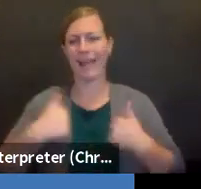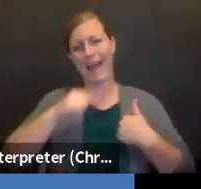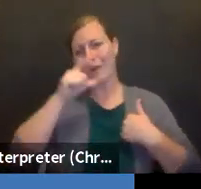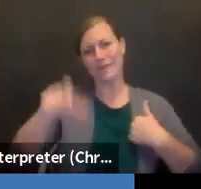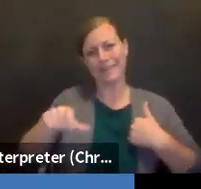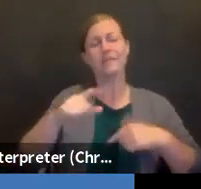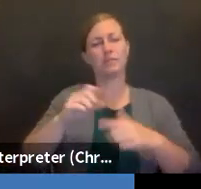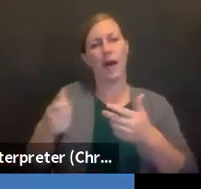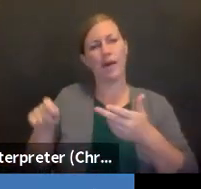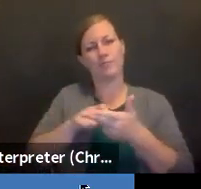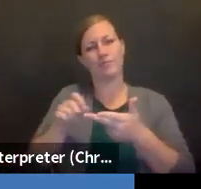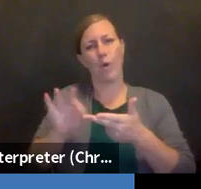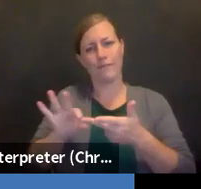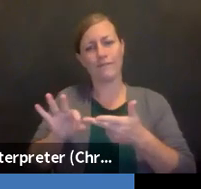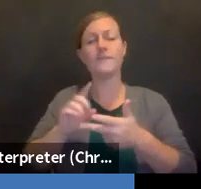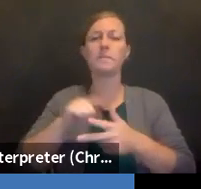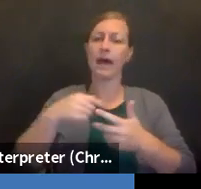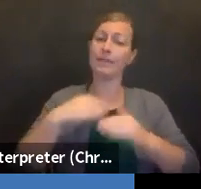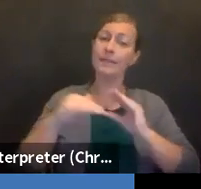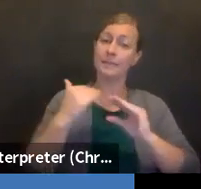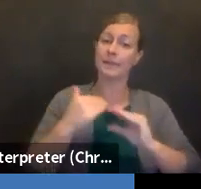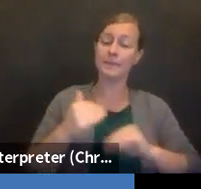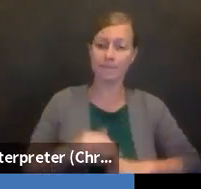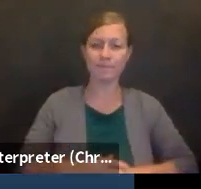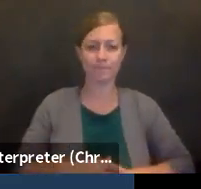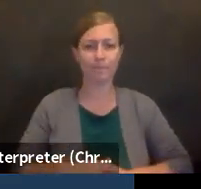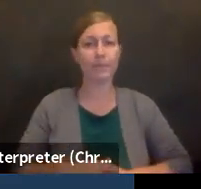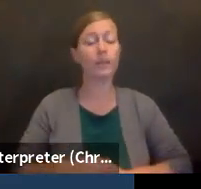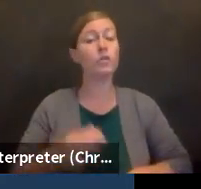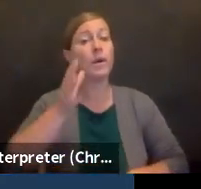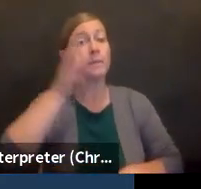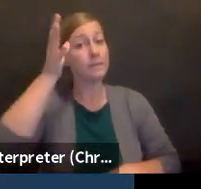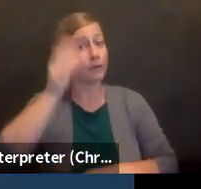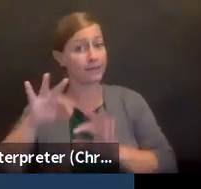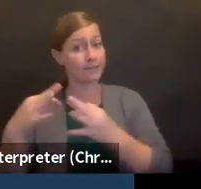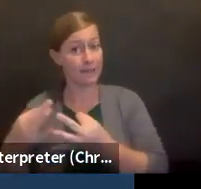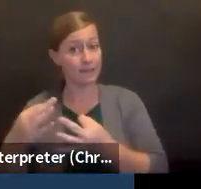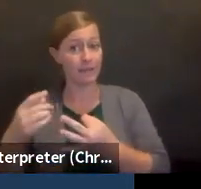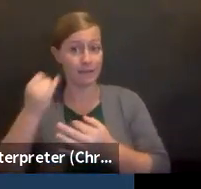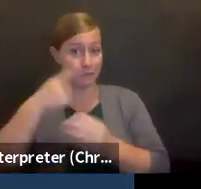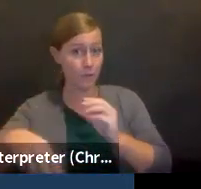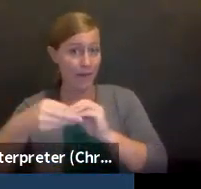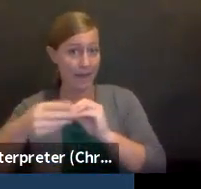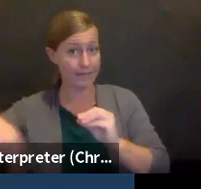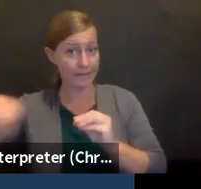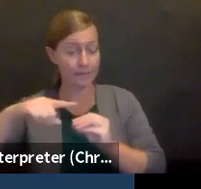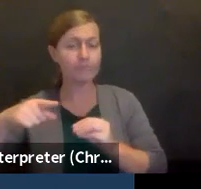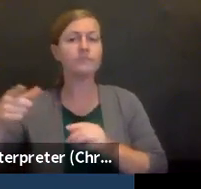Parent and family, if you add them, let's look what they can have. If I go to my class settings,